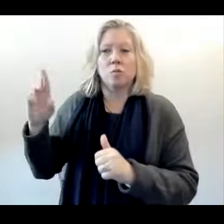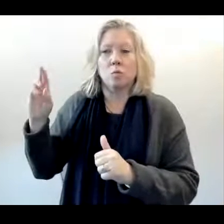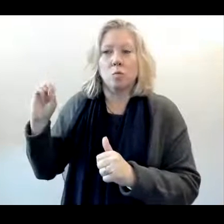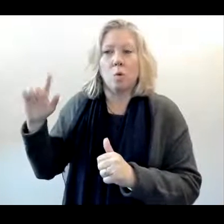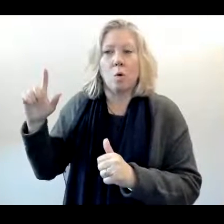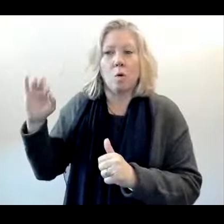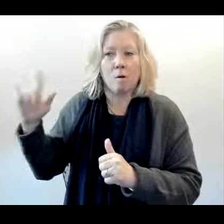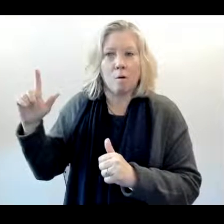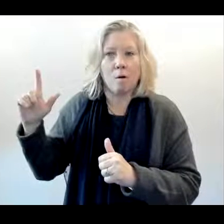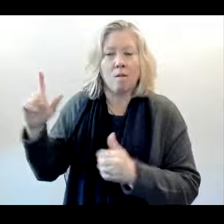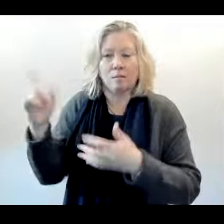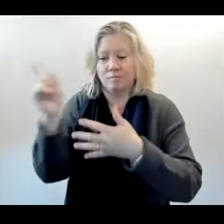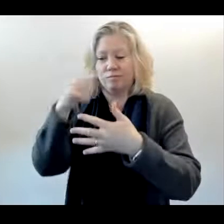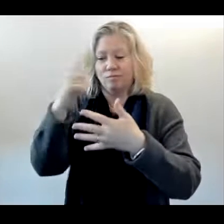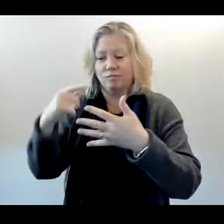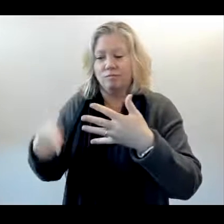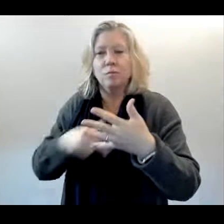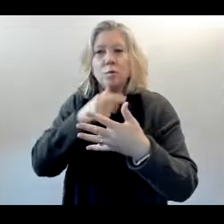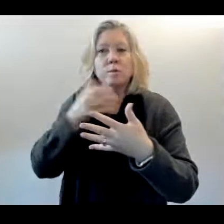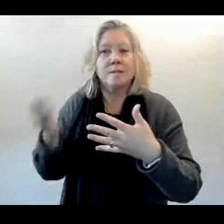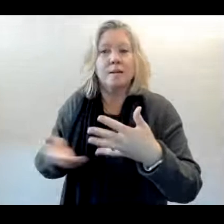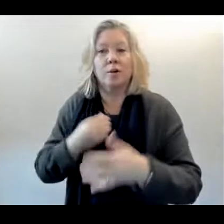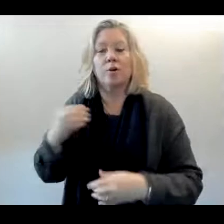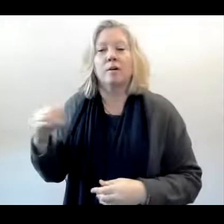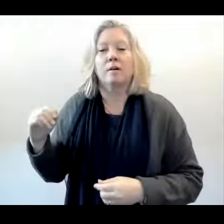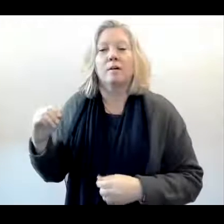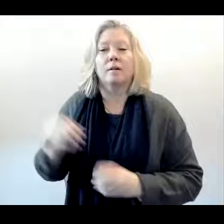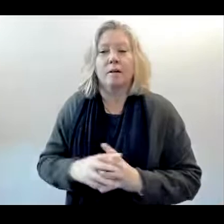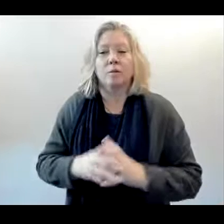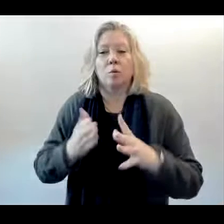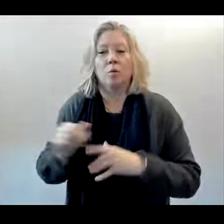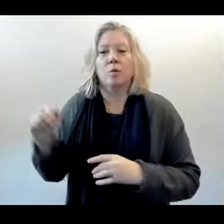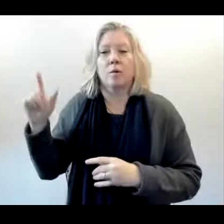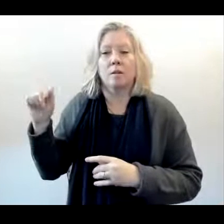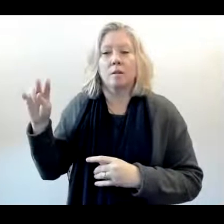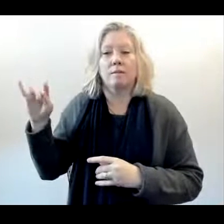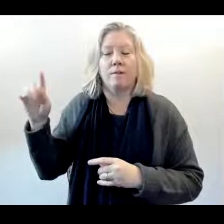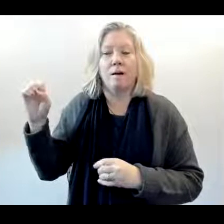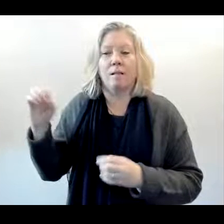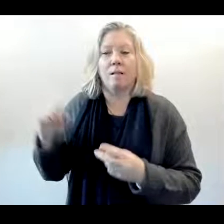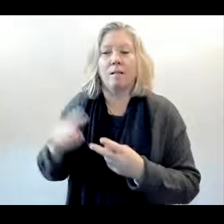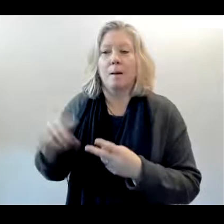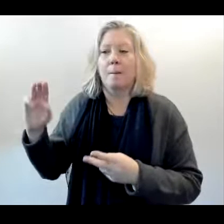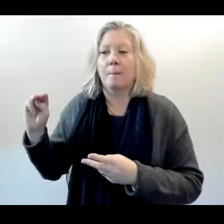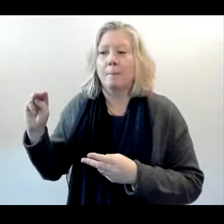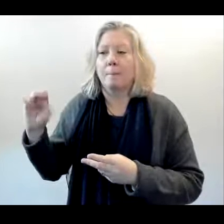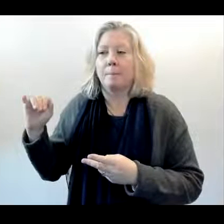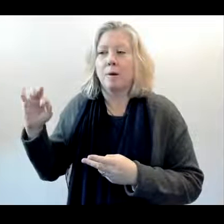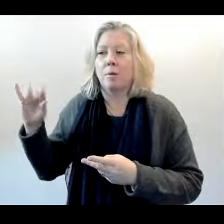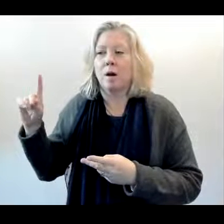I see that Vice Chairman Lavelle, Councilman Lavelle is with us, Representative Imarato,